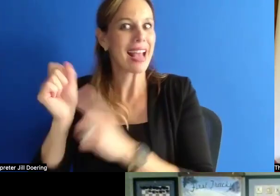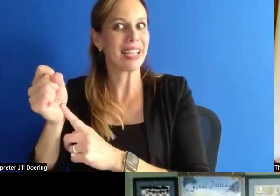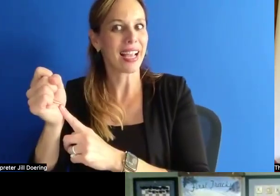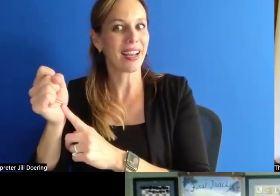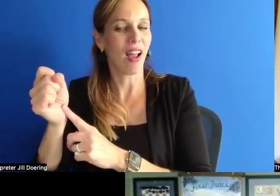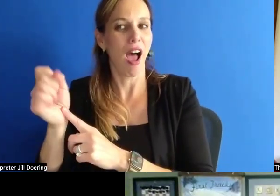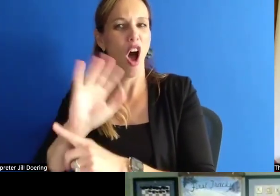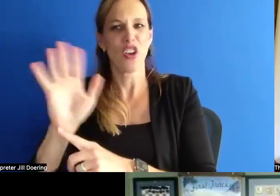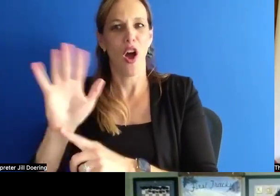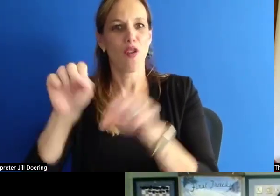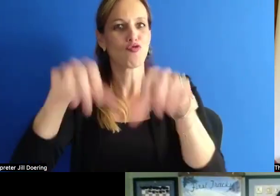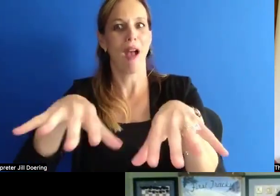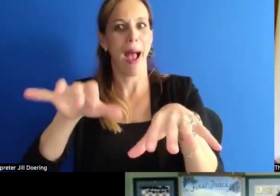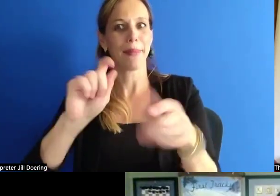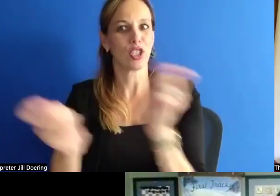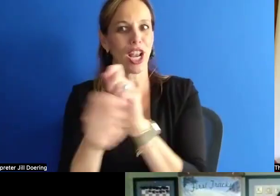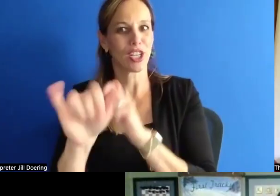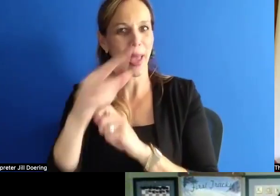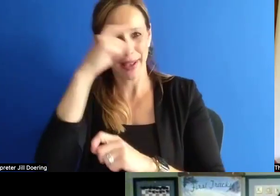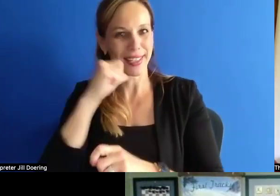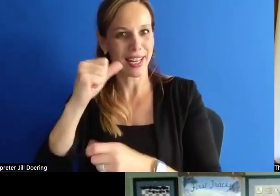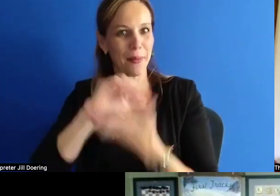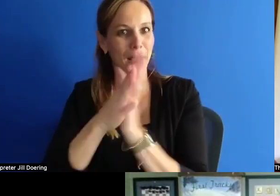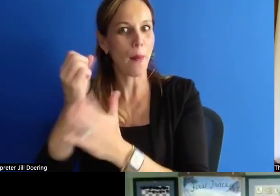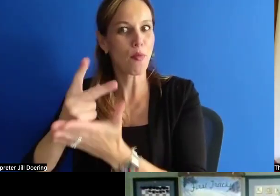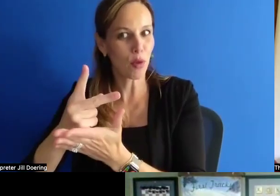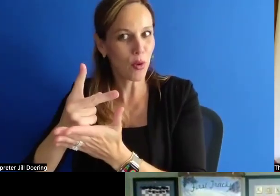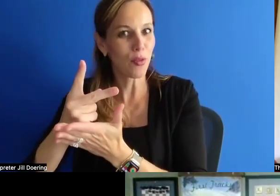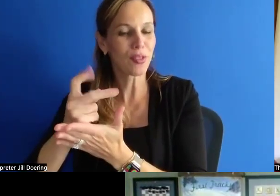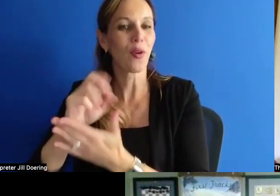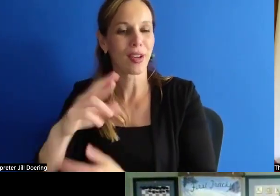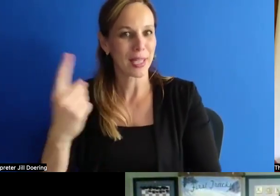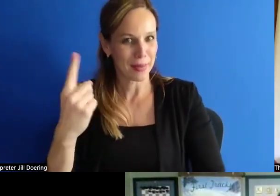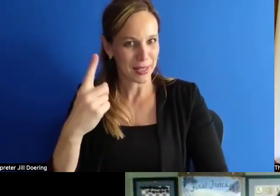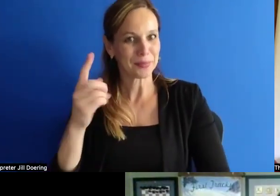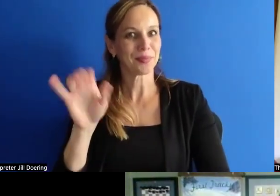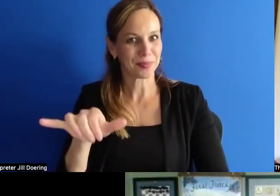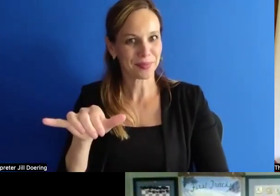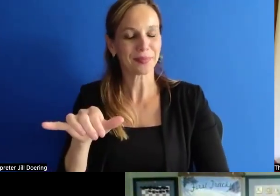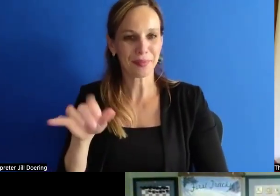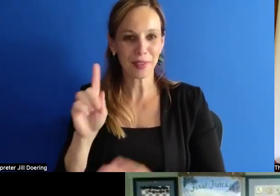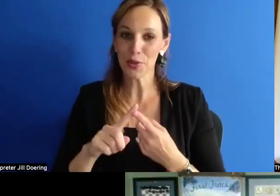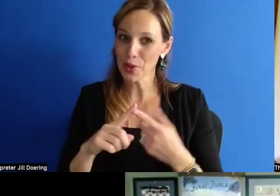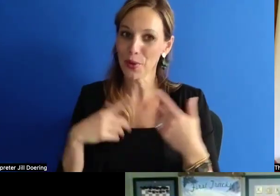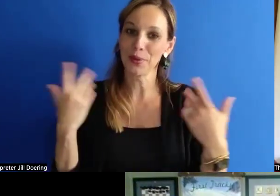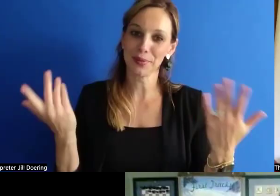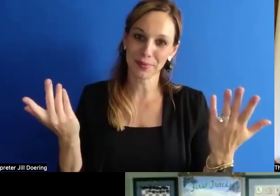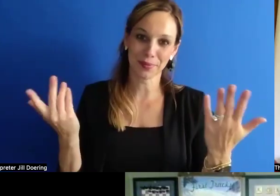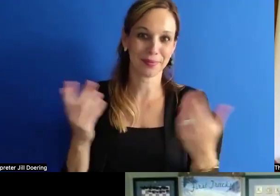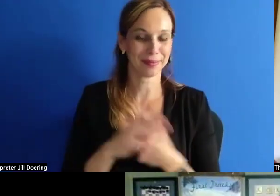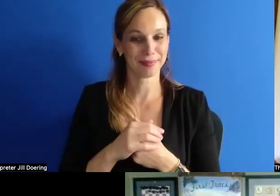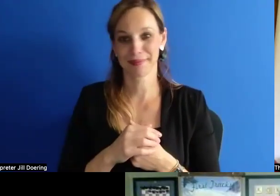them all because they didn't get approved by whoever it was that needs to approve them.